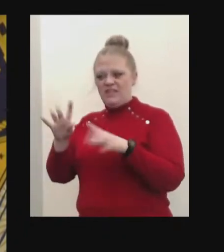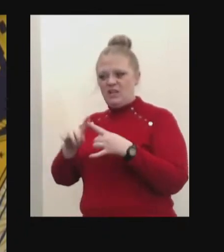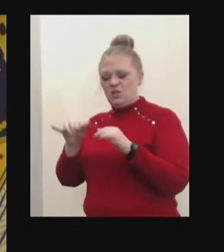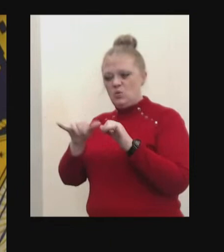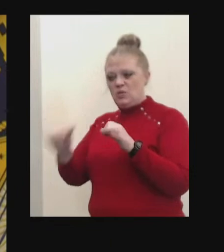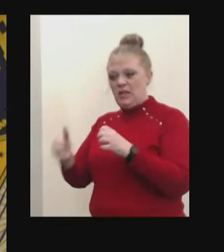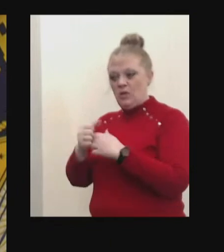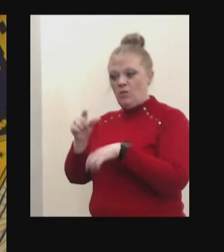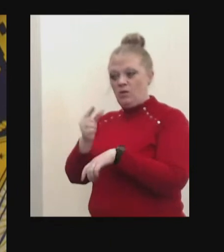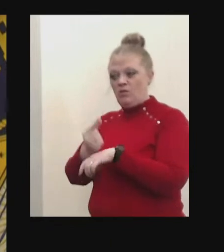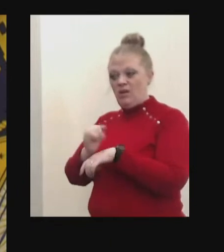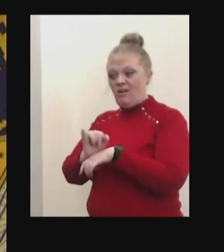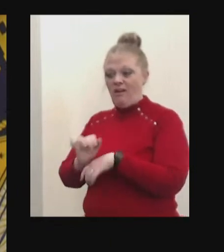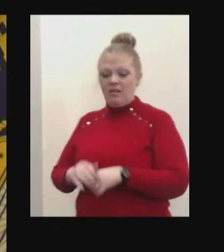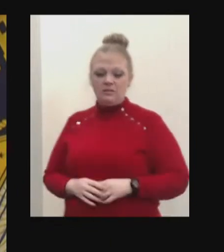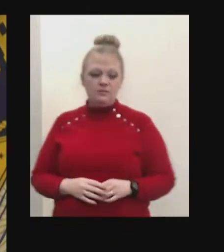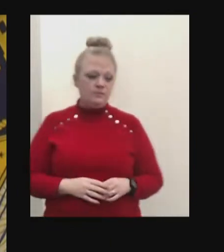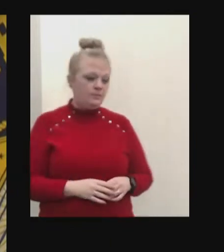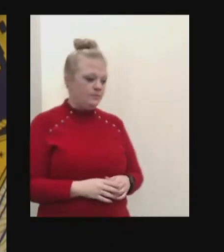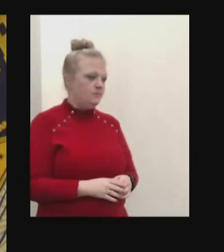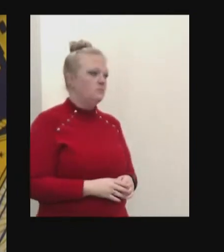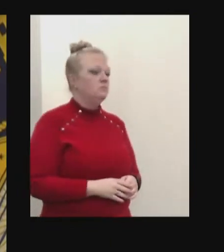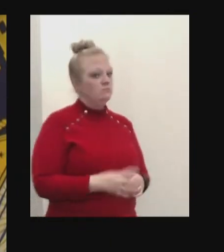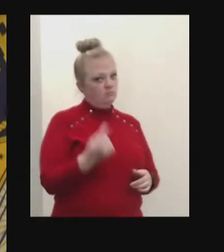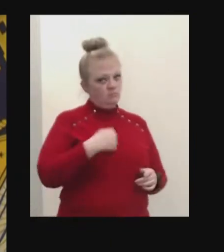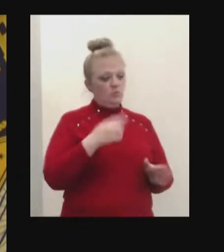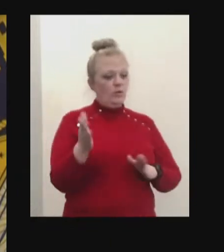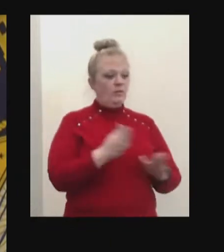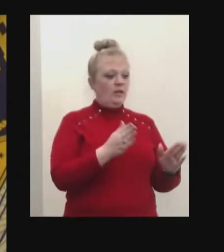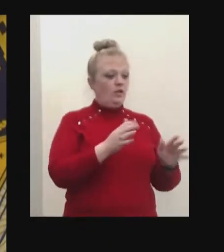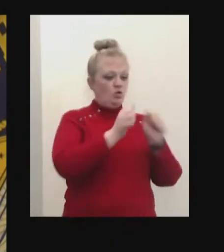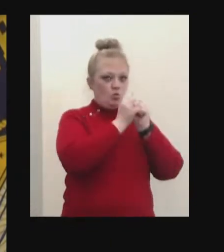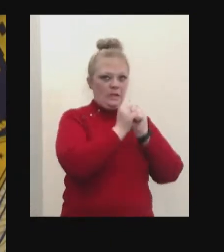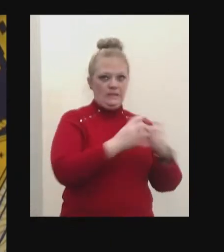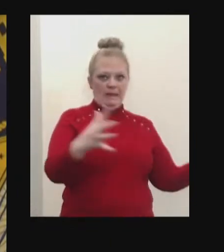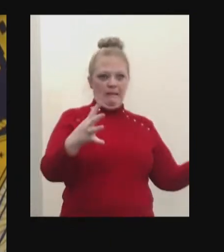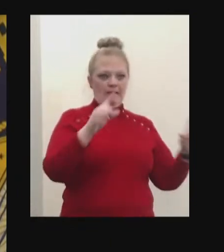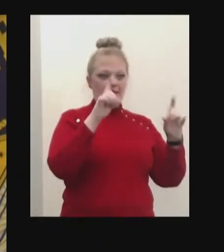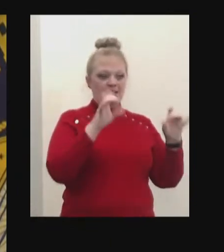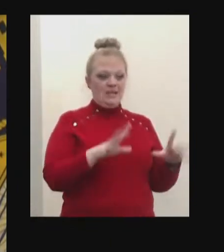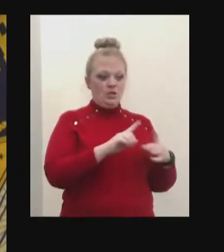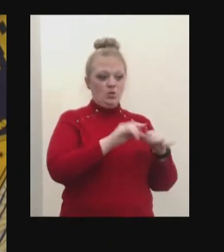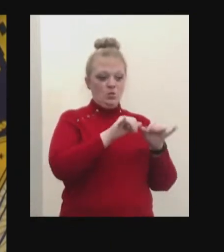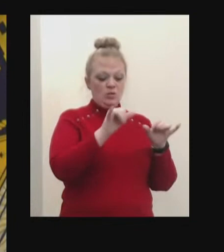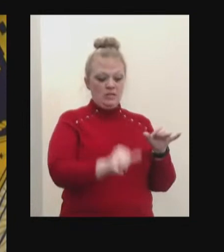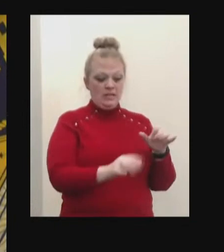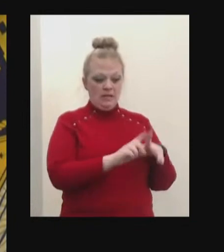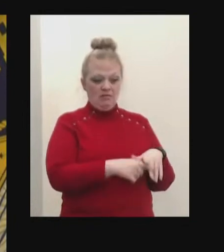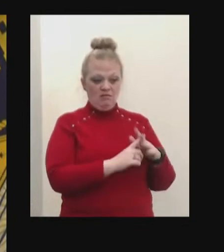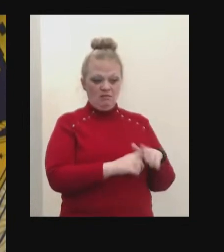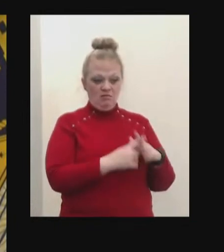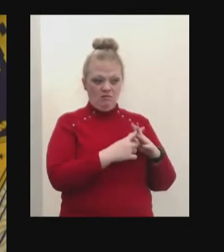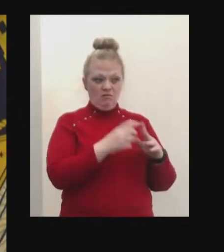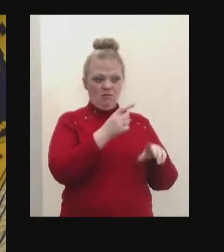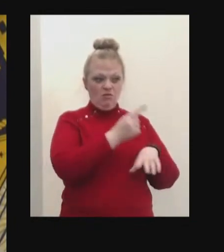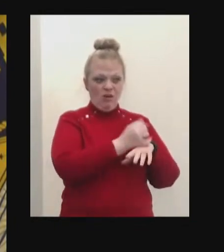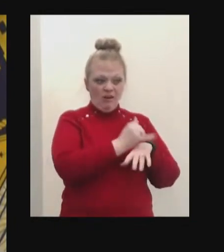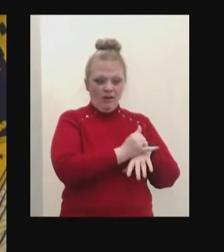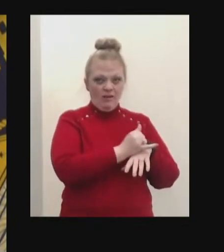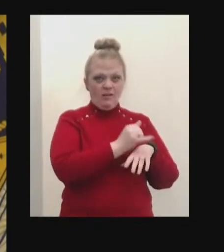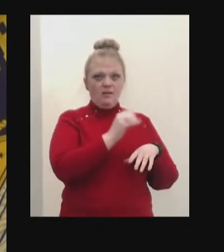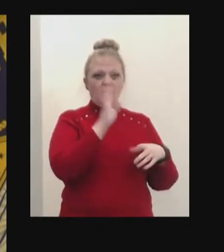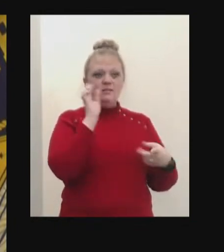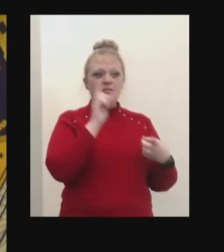itself. Well, we do plan on expanding it. The Test to Stay pilot with Grand Island is through the remainder of this